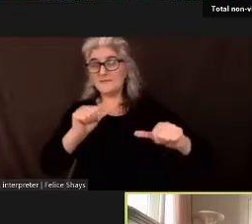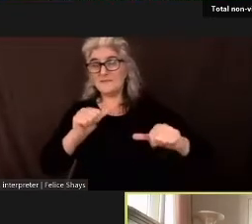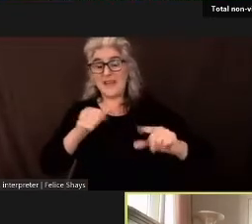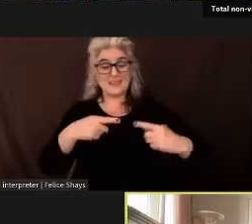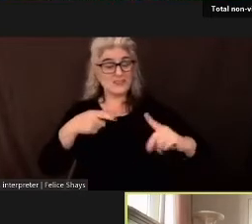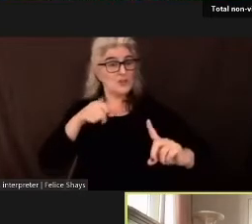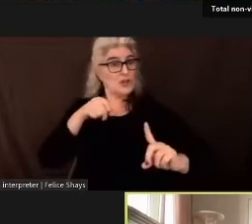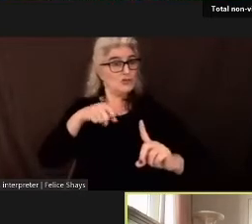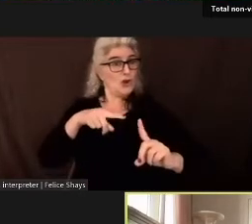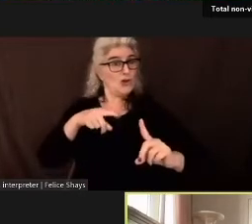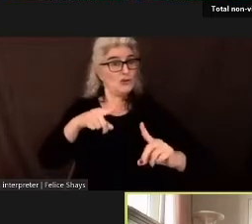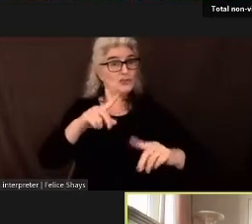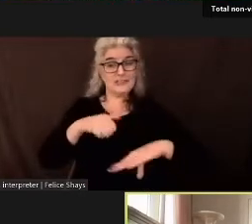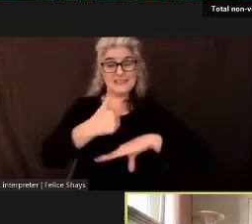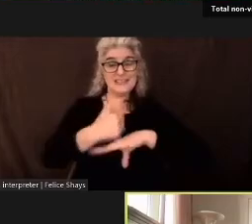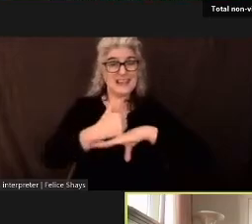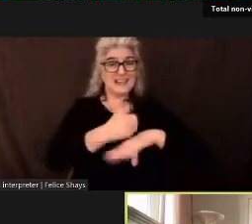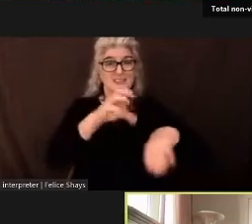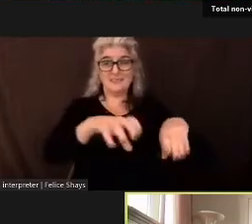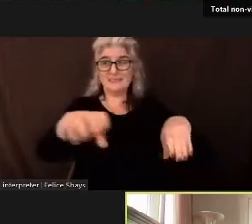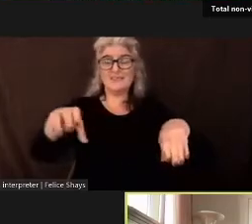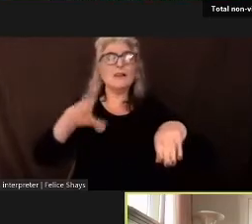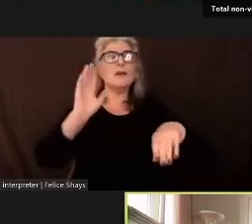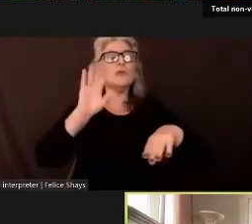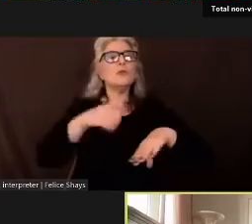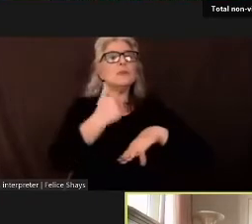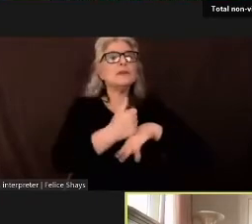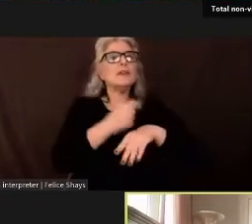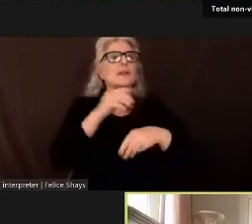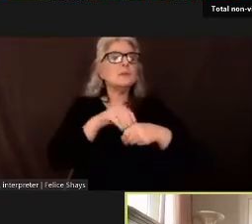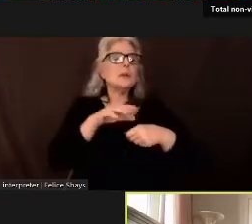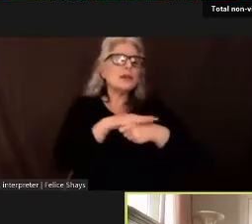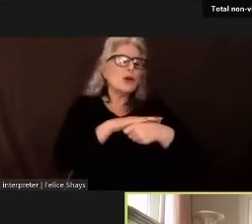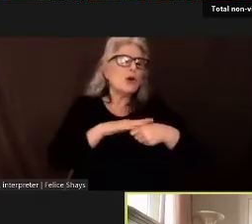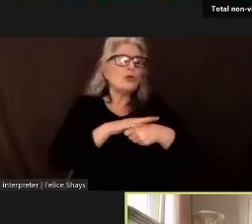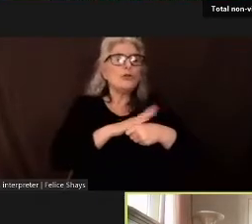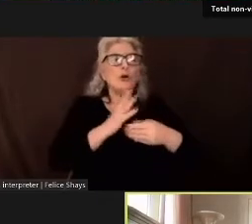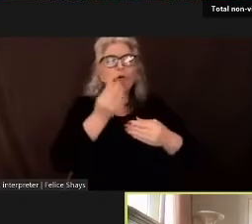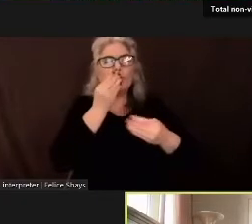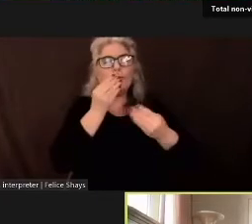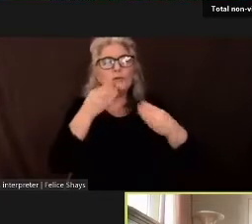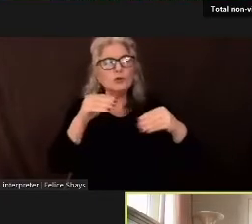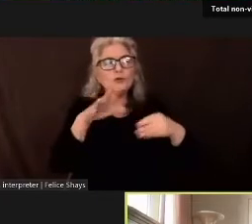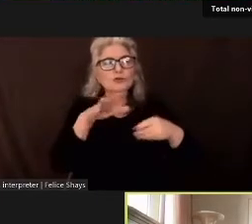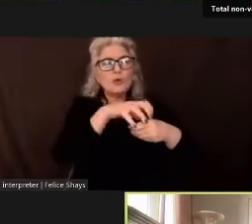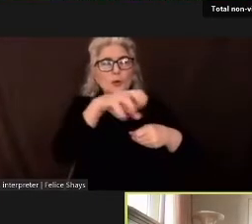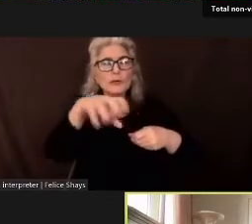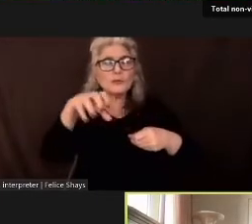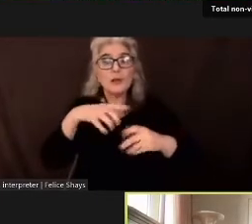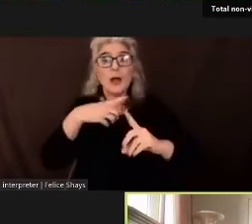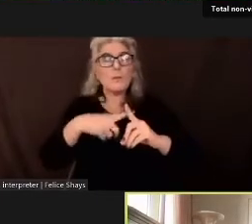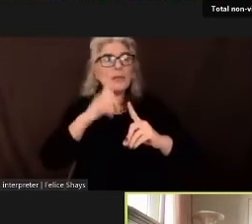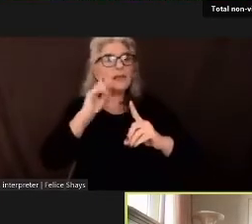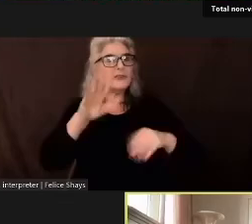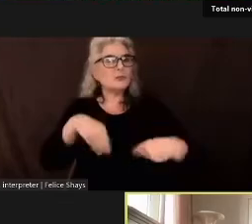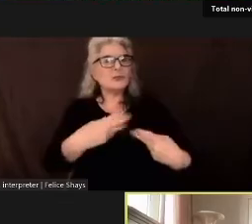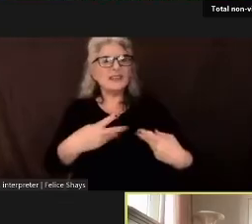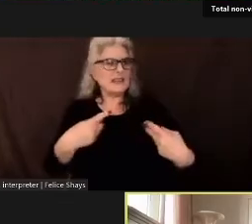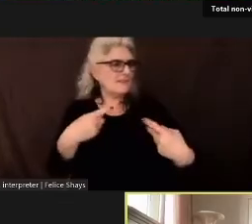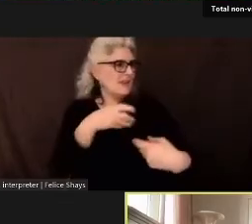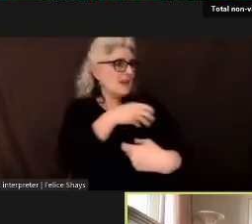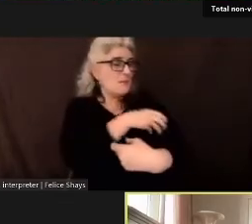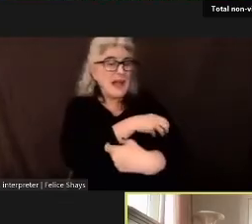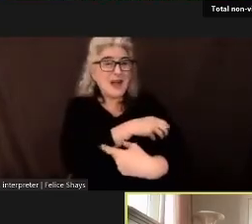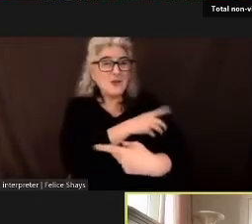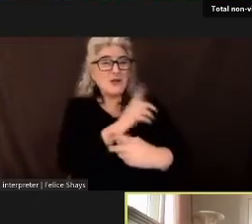is deployed around local grocery stores and is powered by 100%